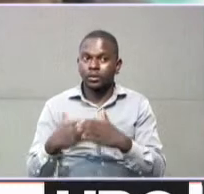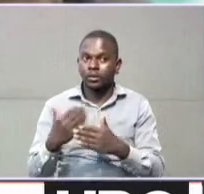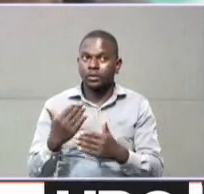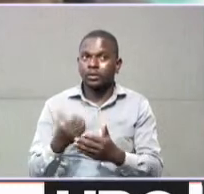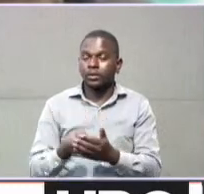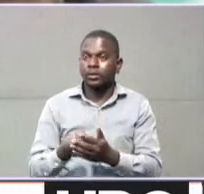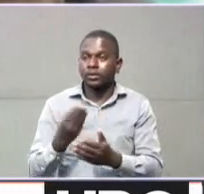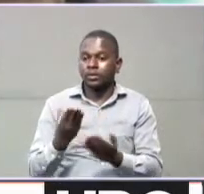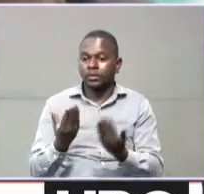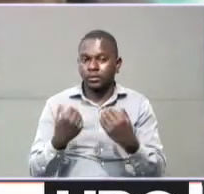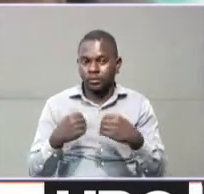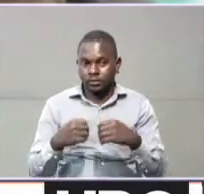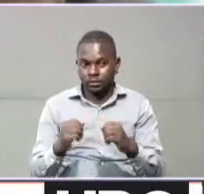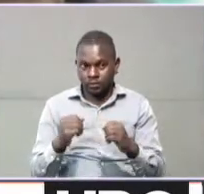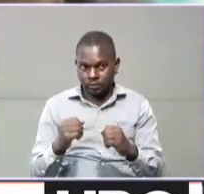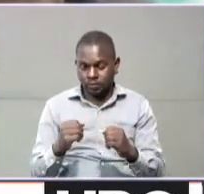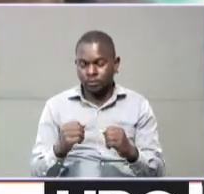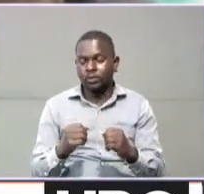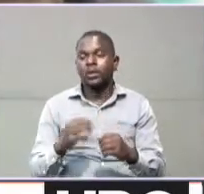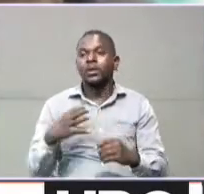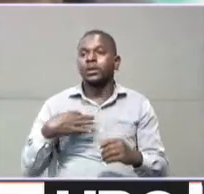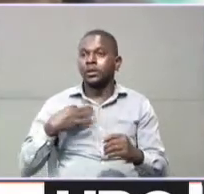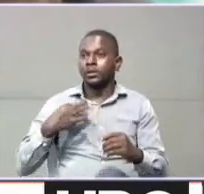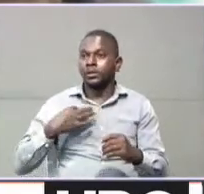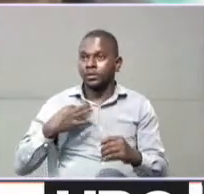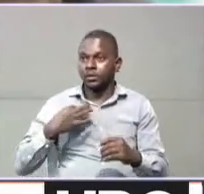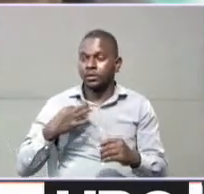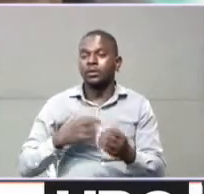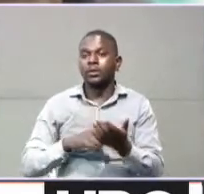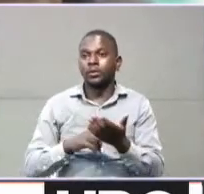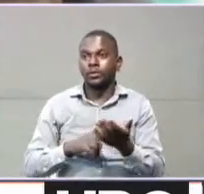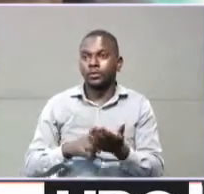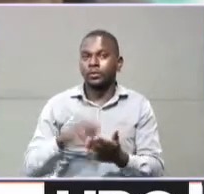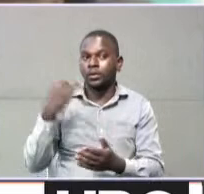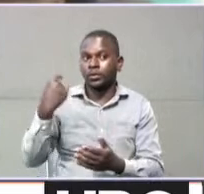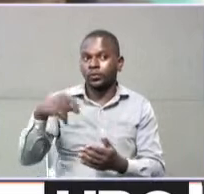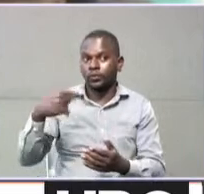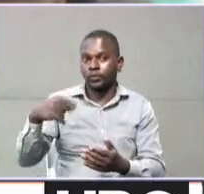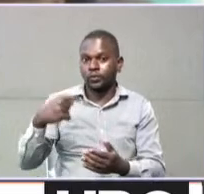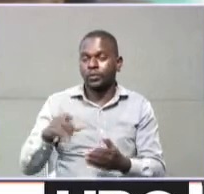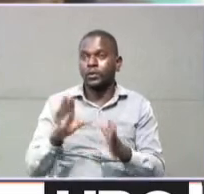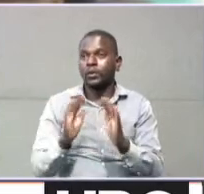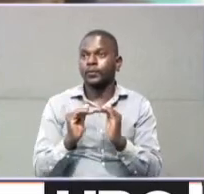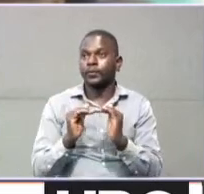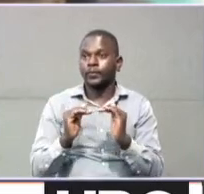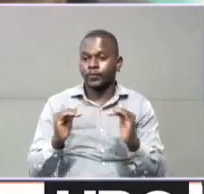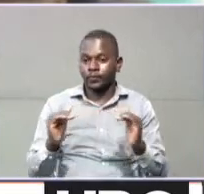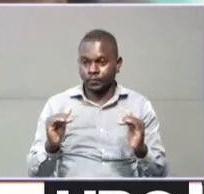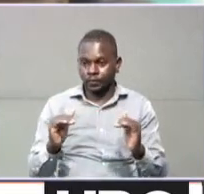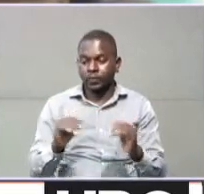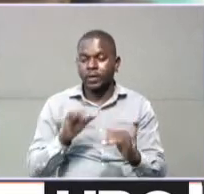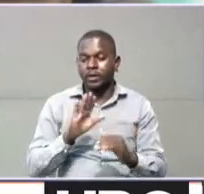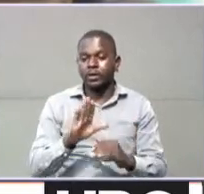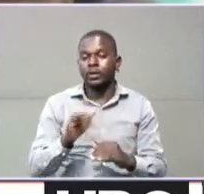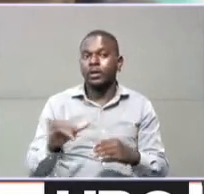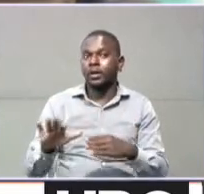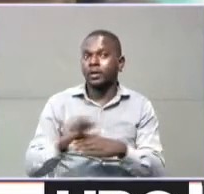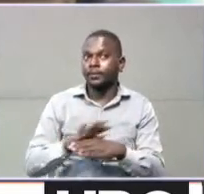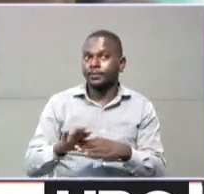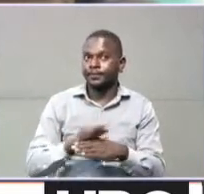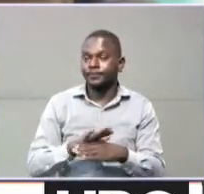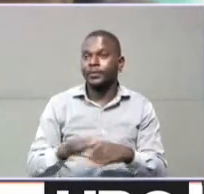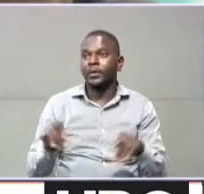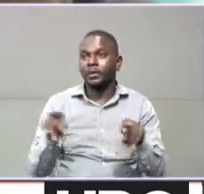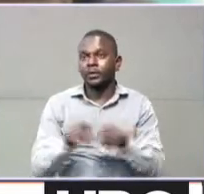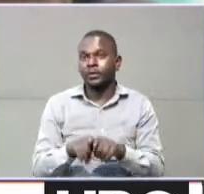activities to voluntarily embrace application of quality standards in their businesses we are